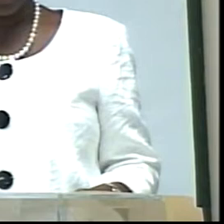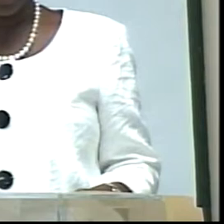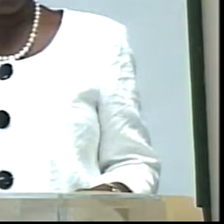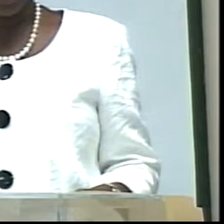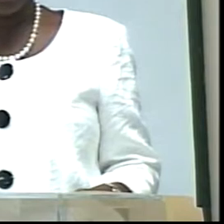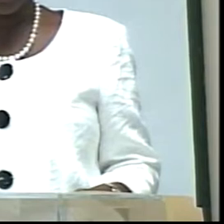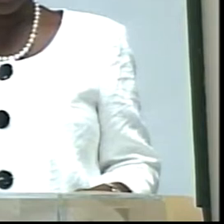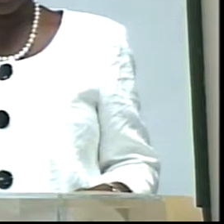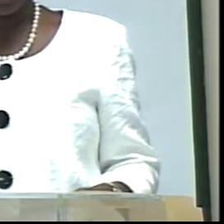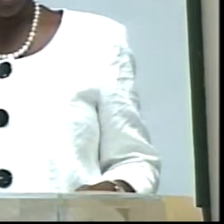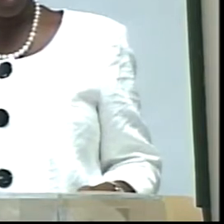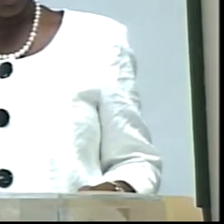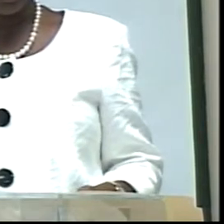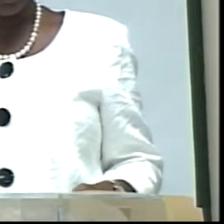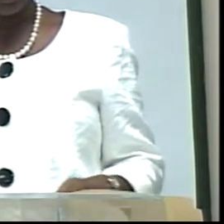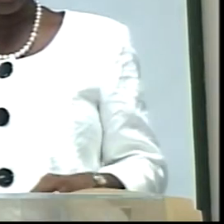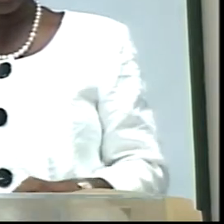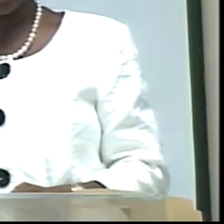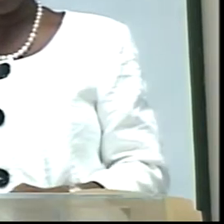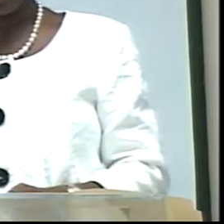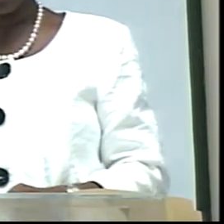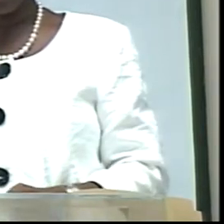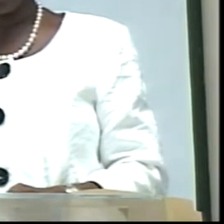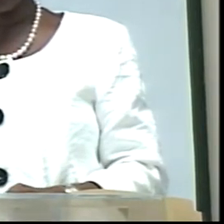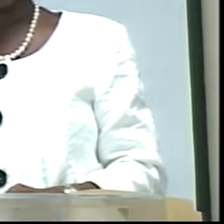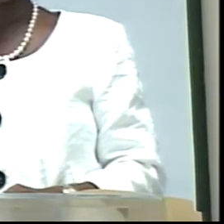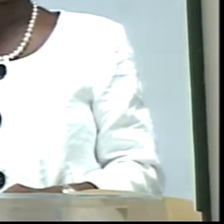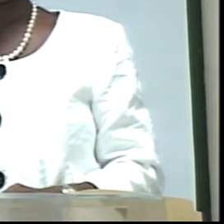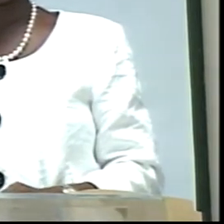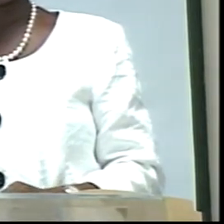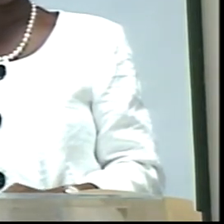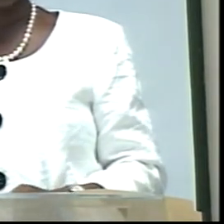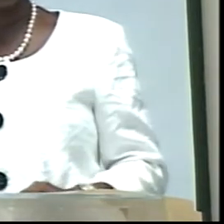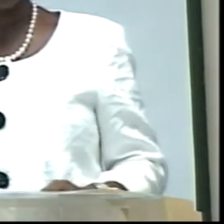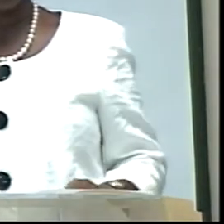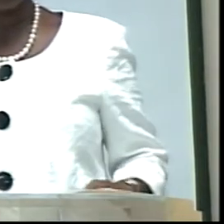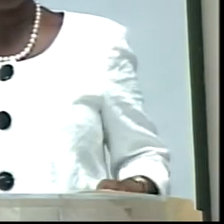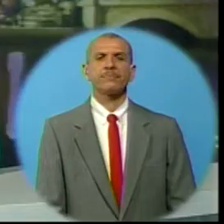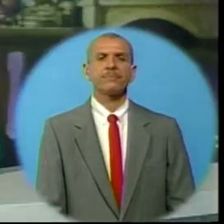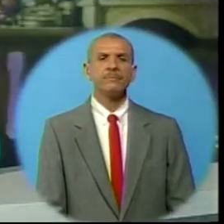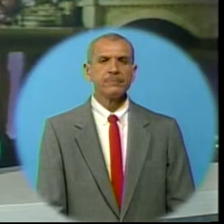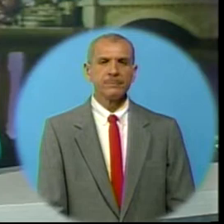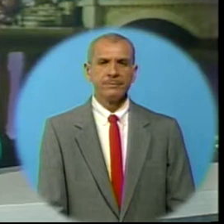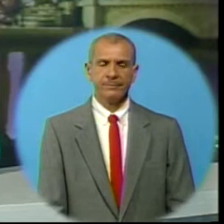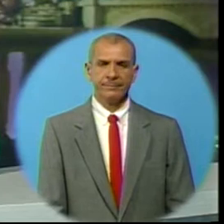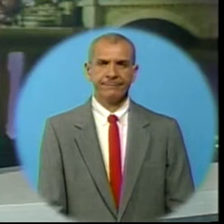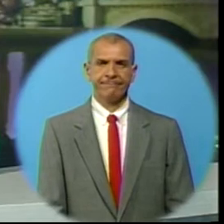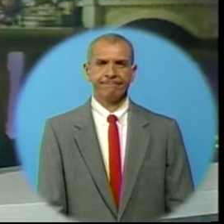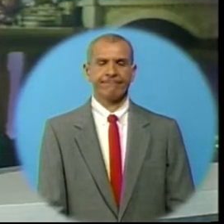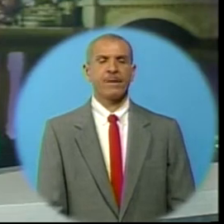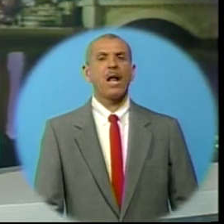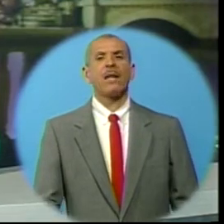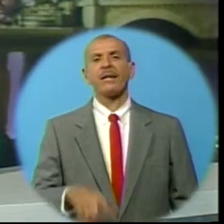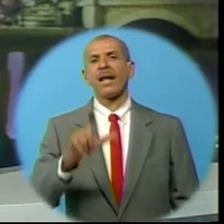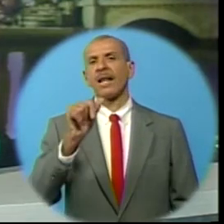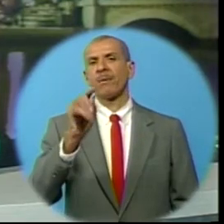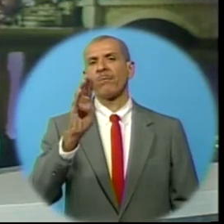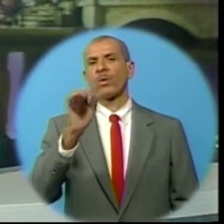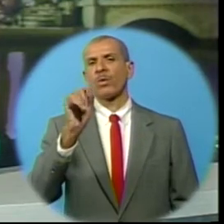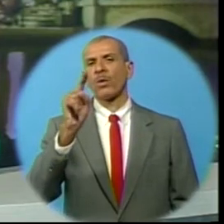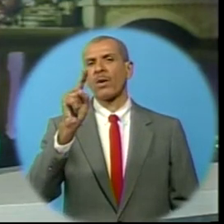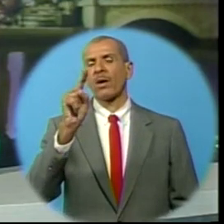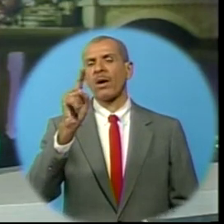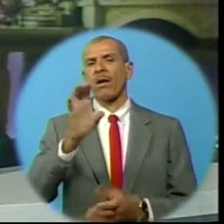activists, and members are needed to carry on the work of the labor movement. The Labour College head also thinks